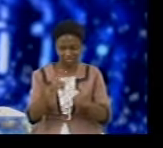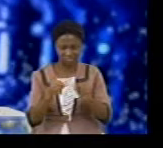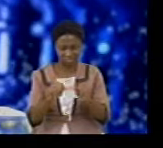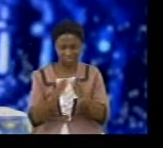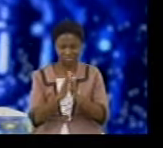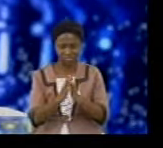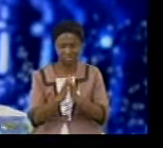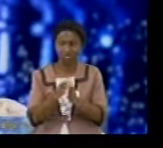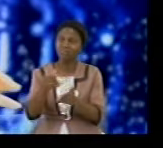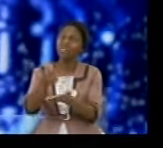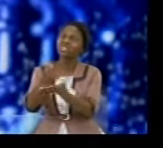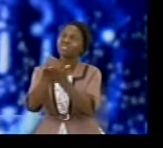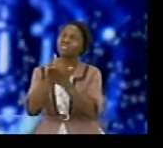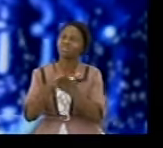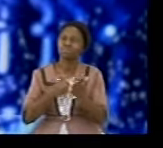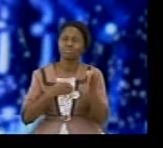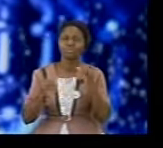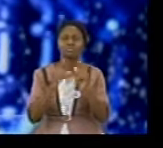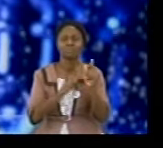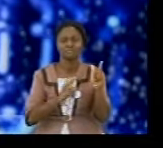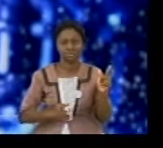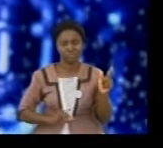Help me, O Lord.